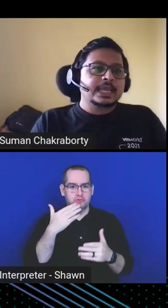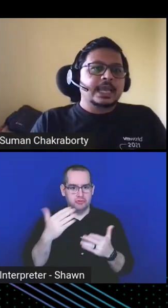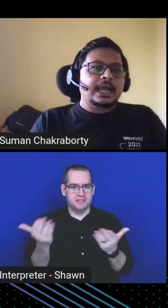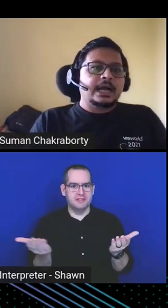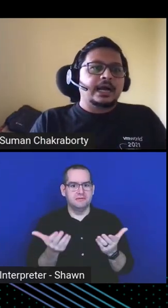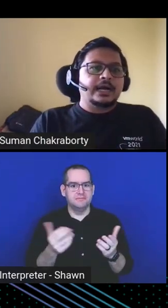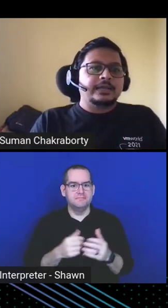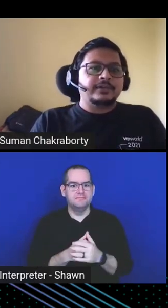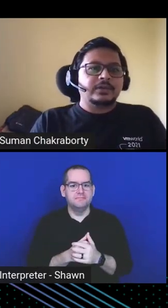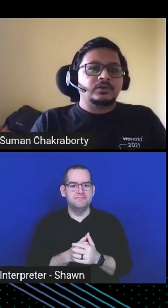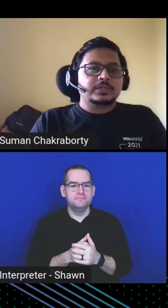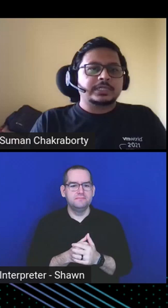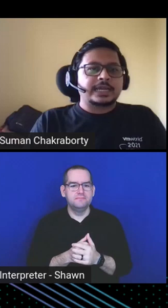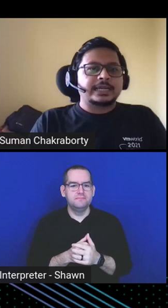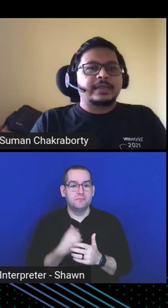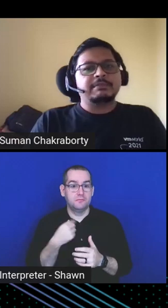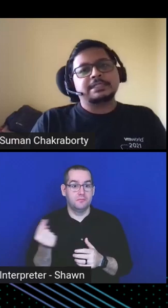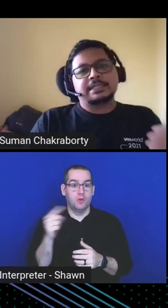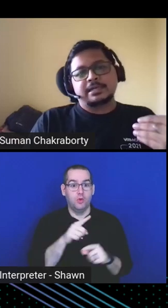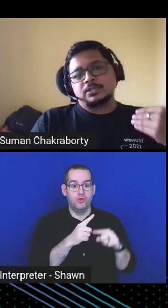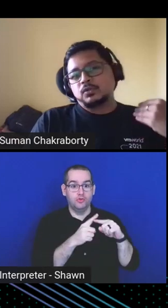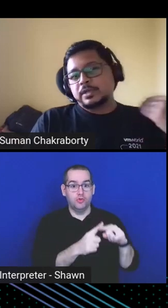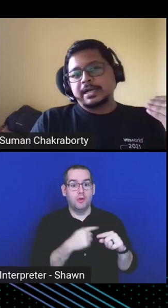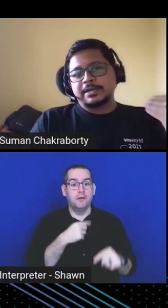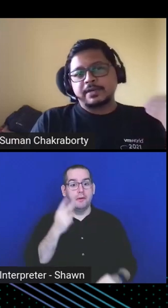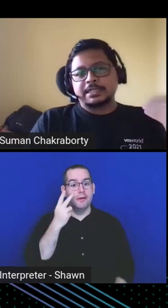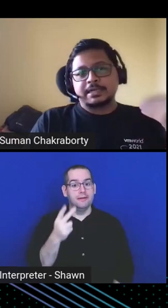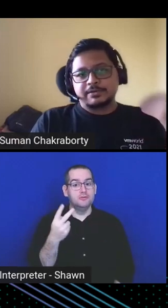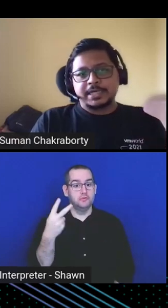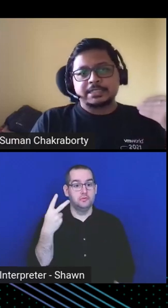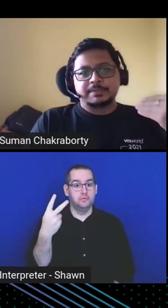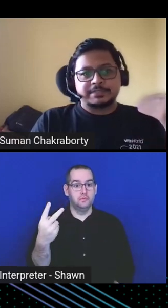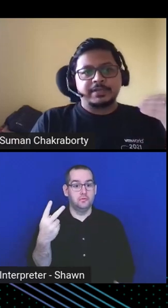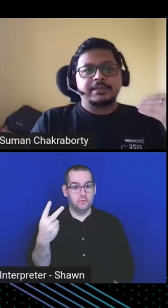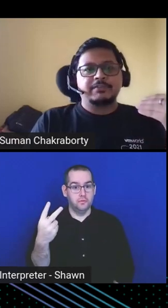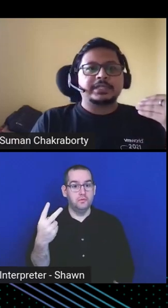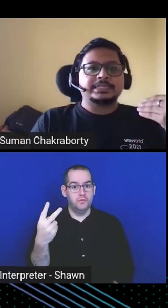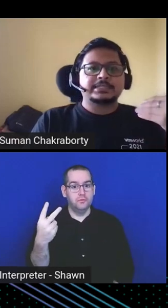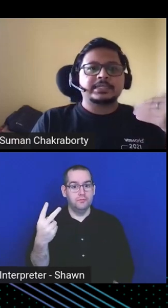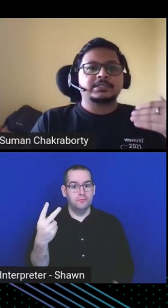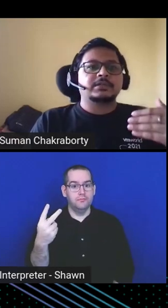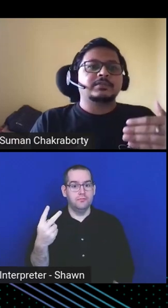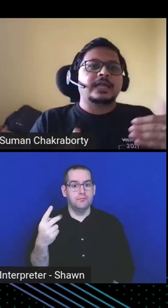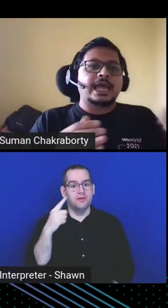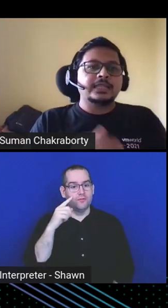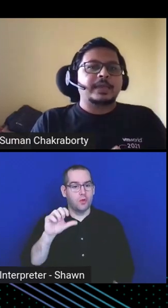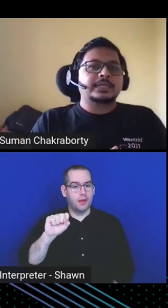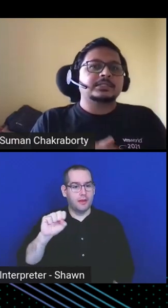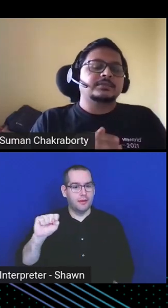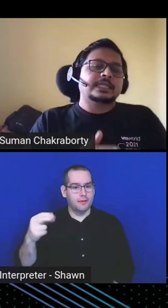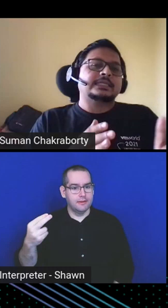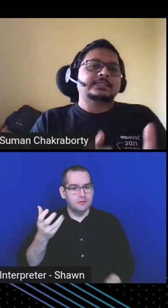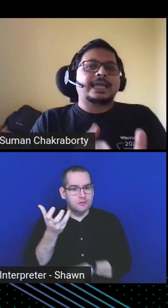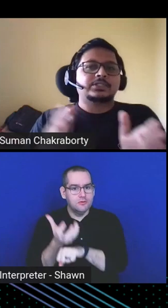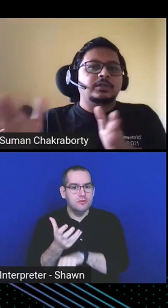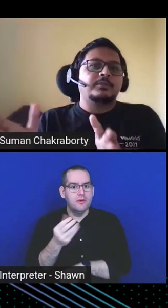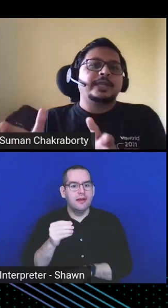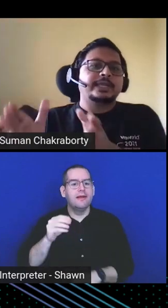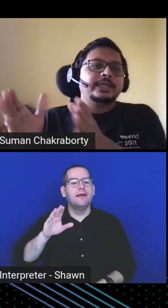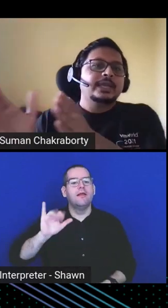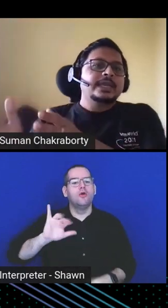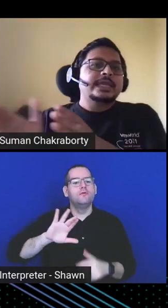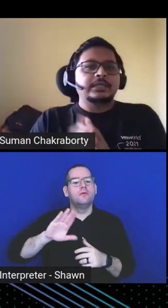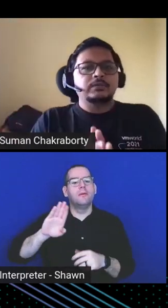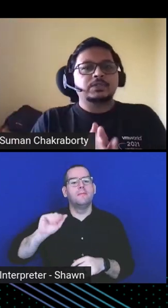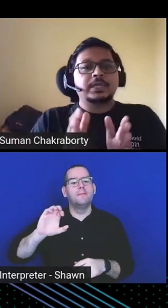case. If I go to the target, I will see there are 2 target created specifically for the SSH server and the backend server that is actually